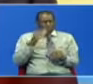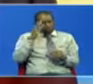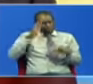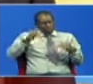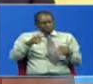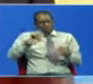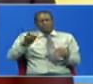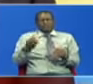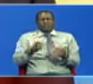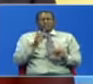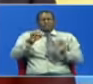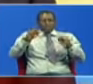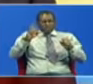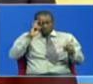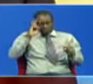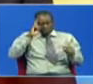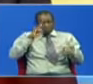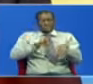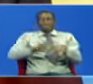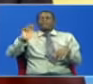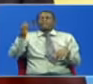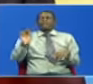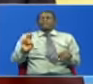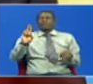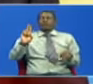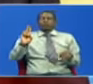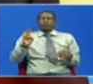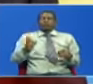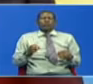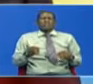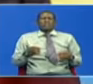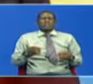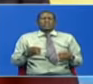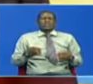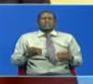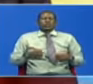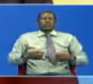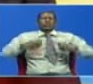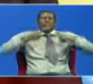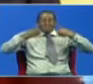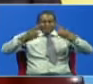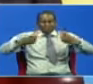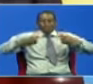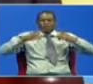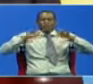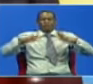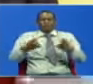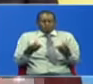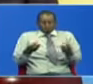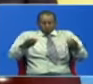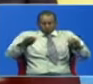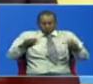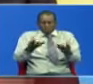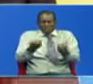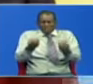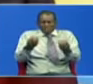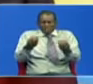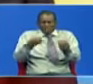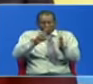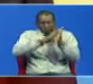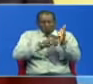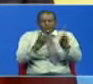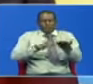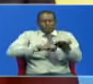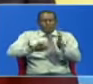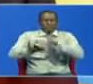will recall, when the president was making those announcements about easing these measures about 2 weeks ago or